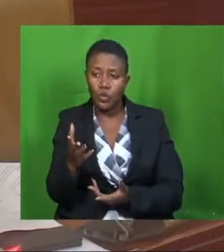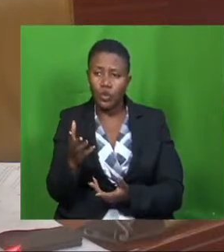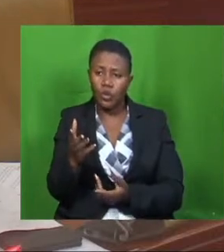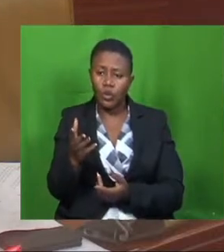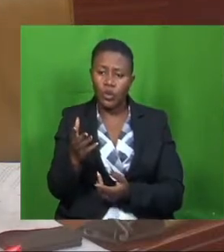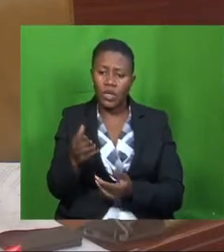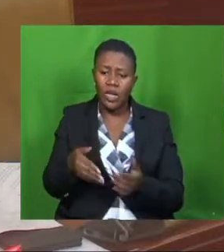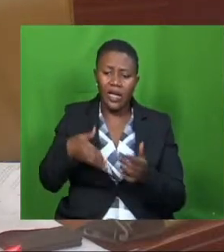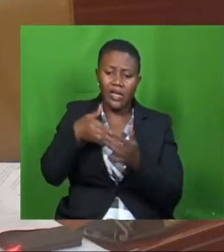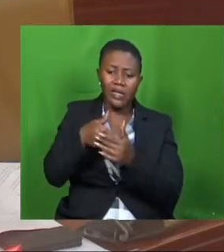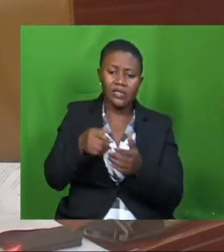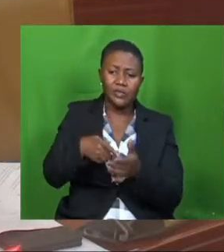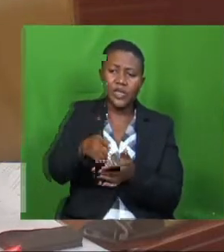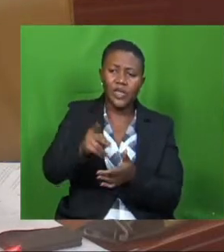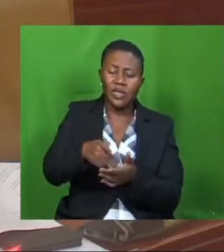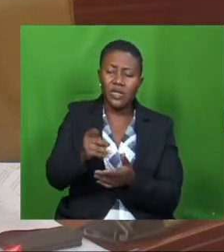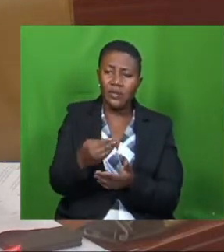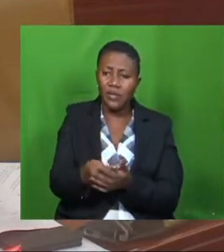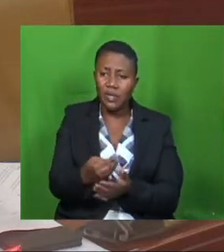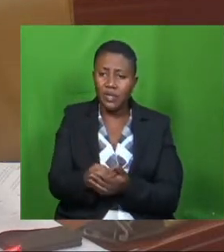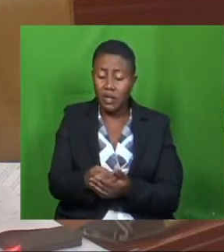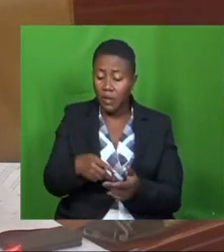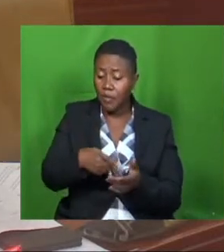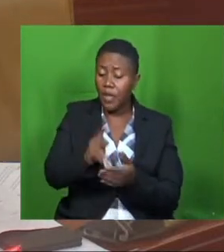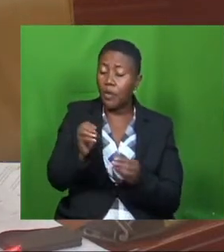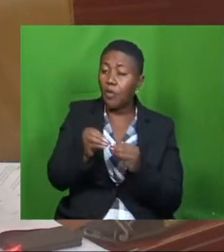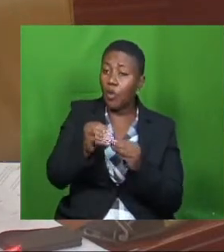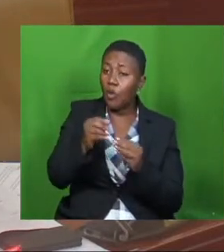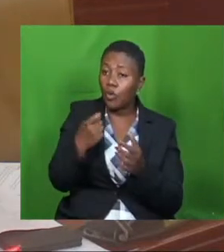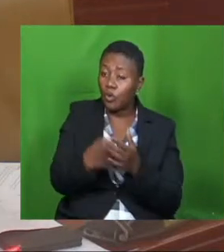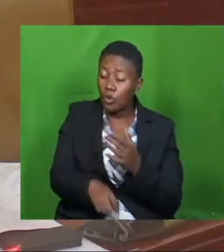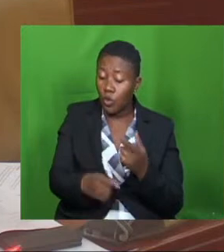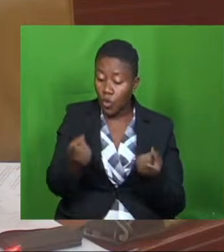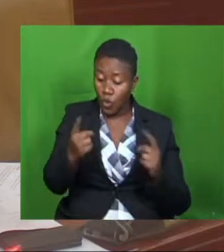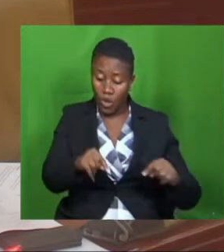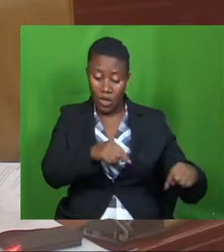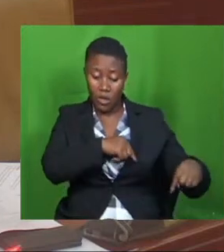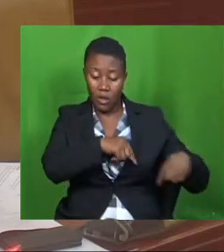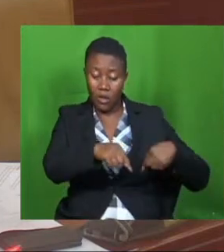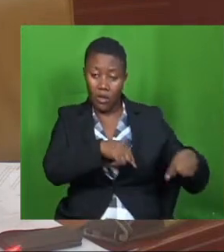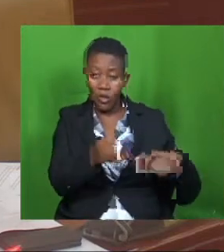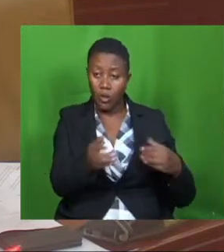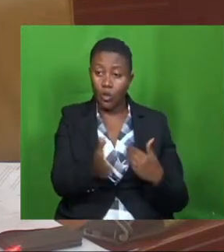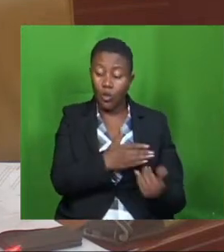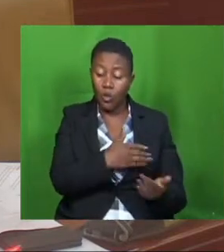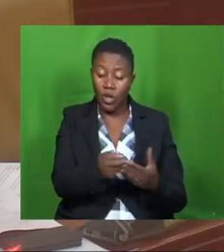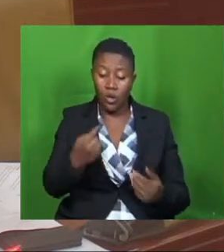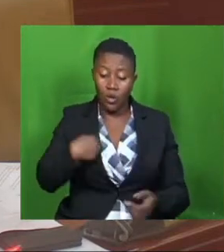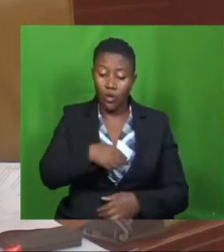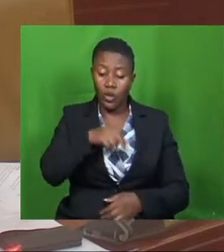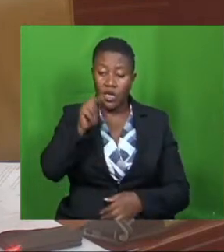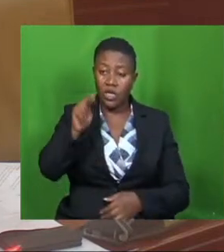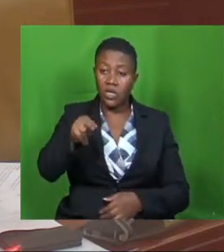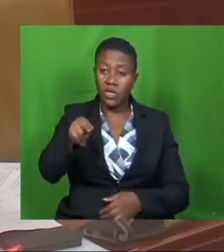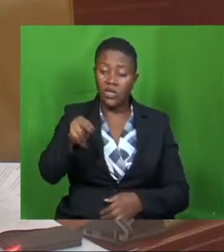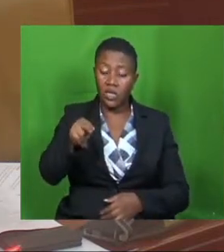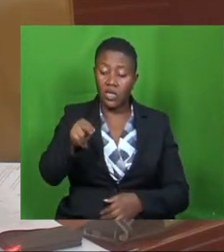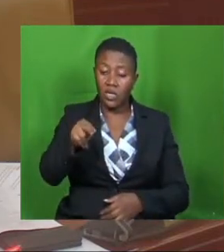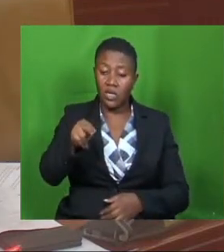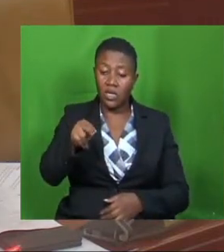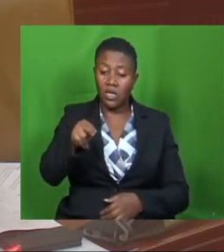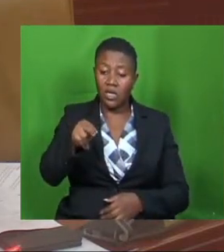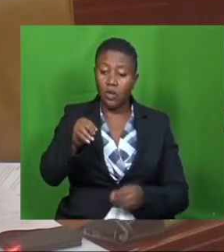No, but the process is the same thing. We focus more on